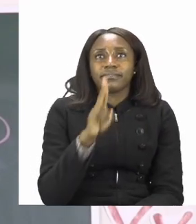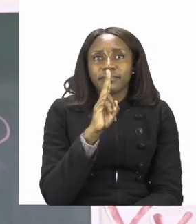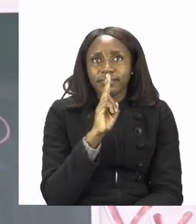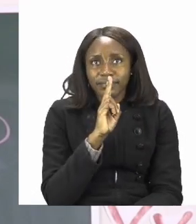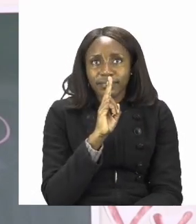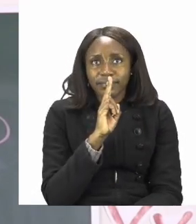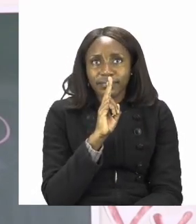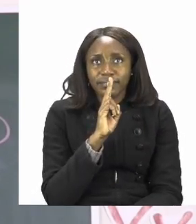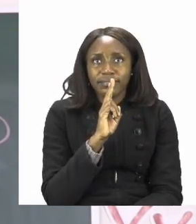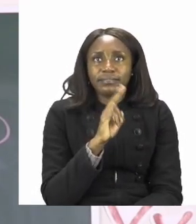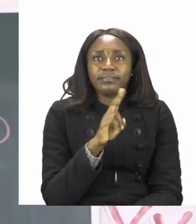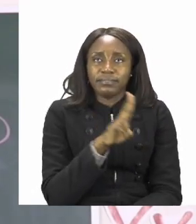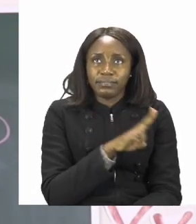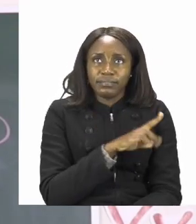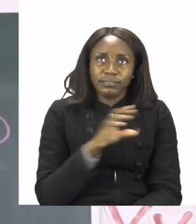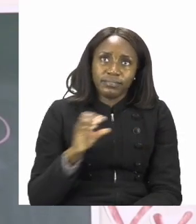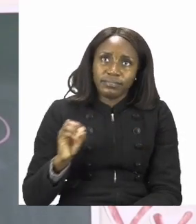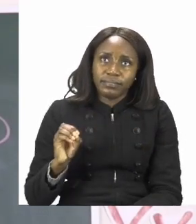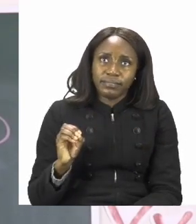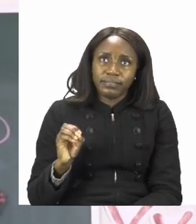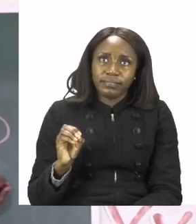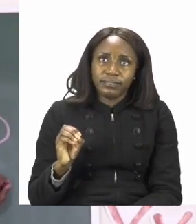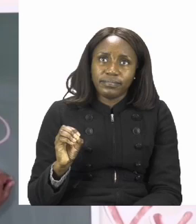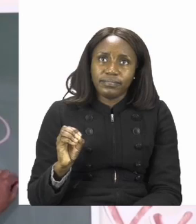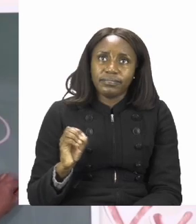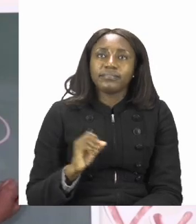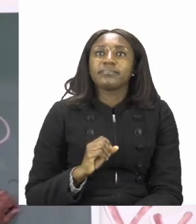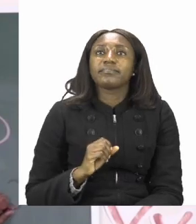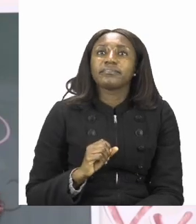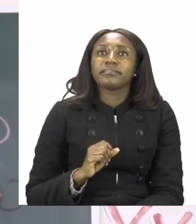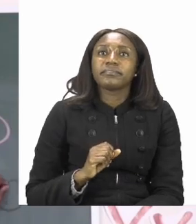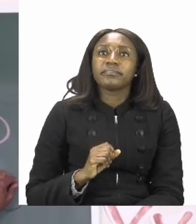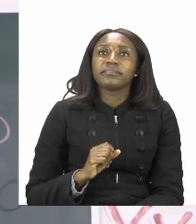and girls, is 20.